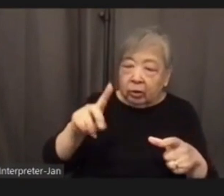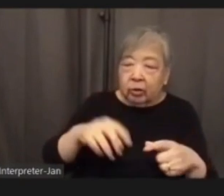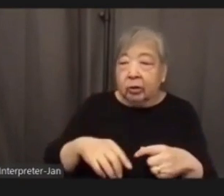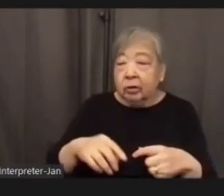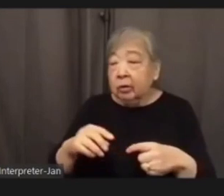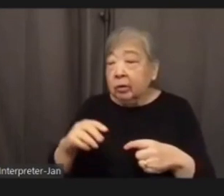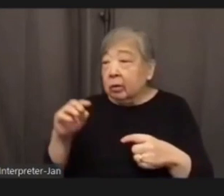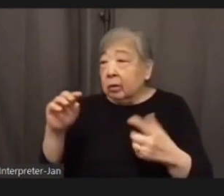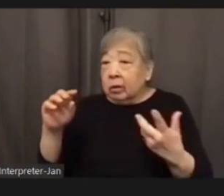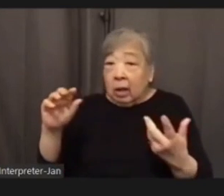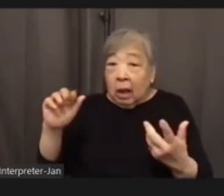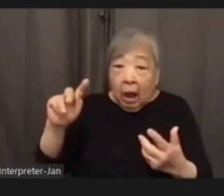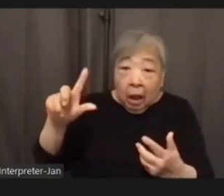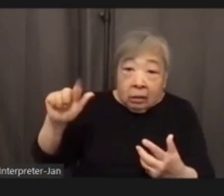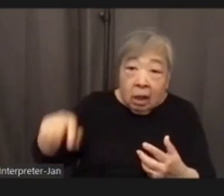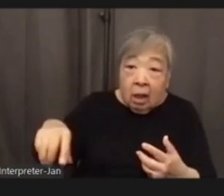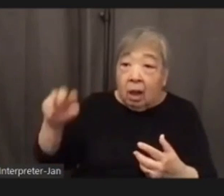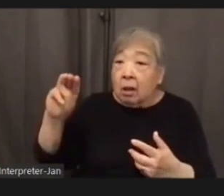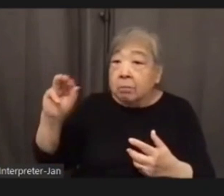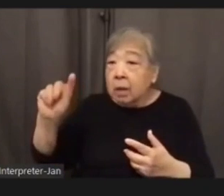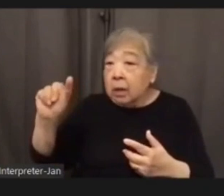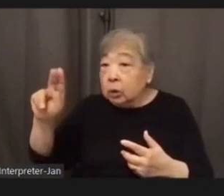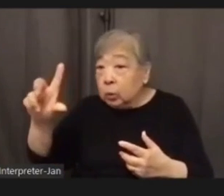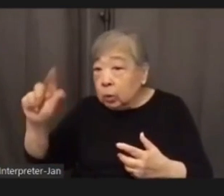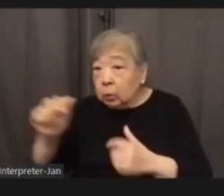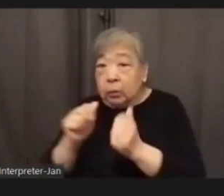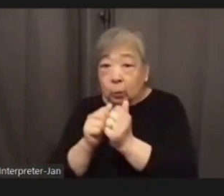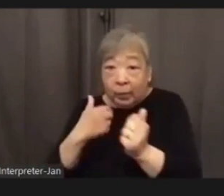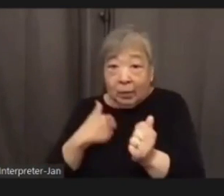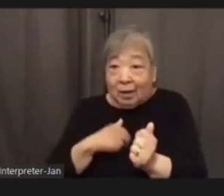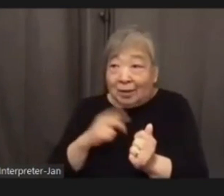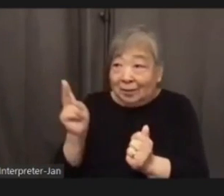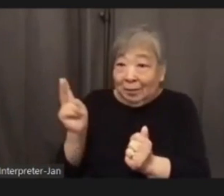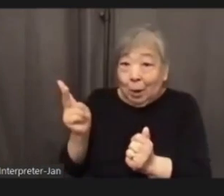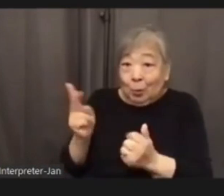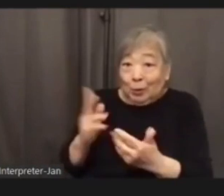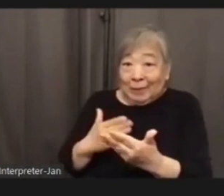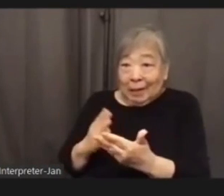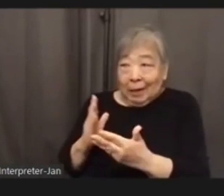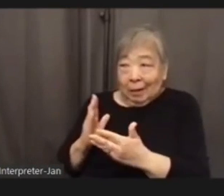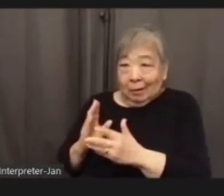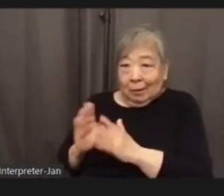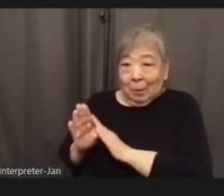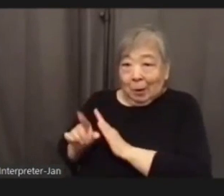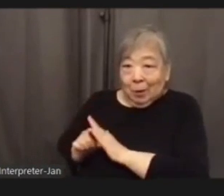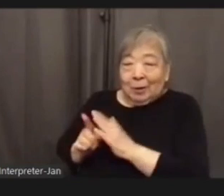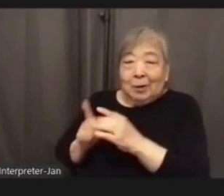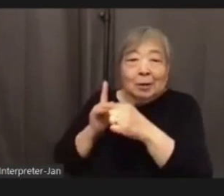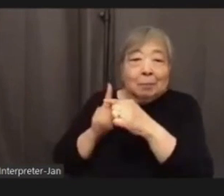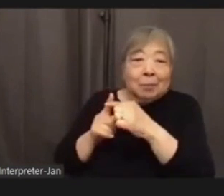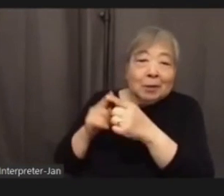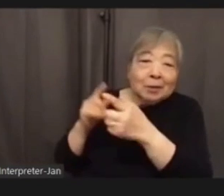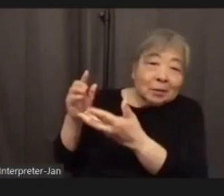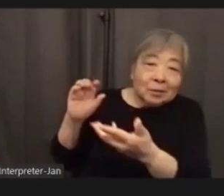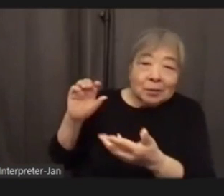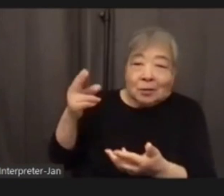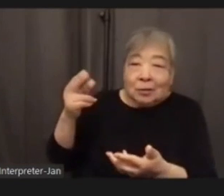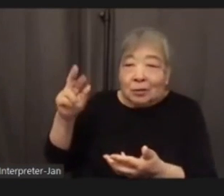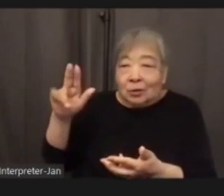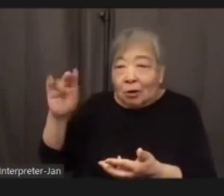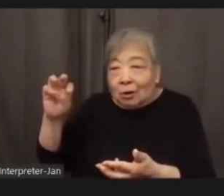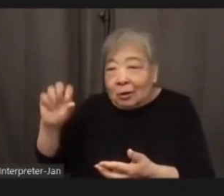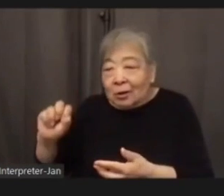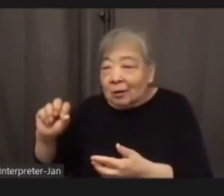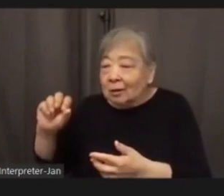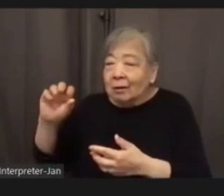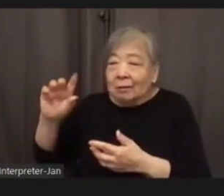and Matula were in the studio with us singing background, as well as Chris, Charlie, and myself. And we